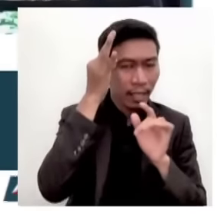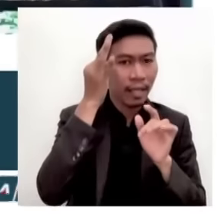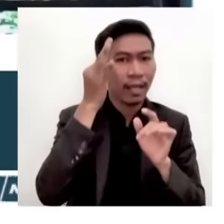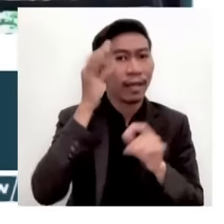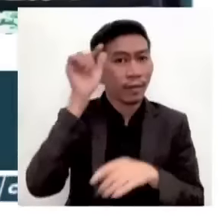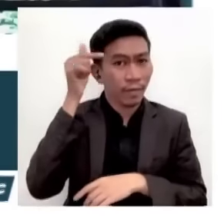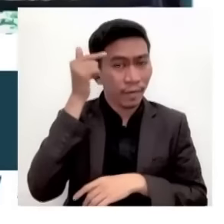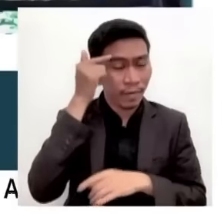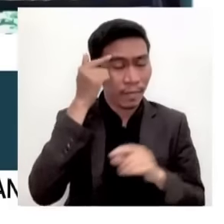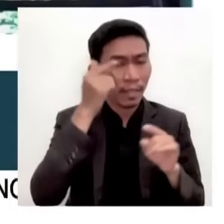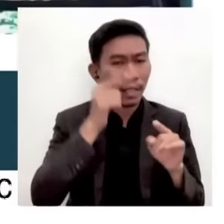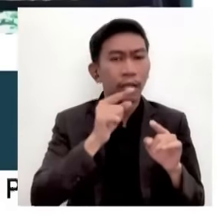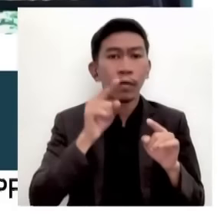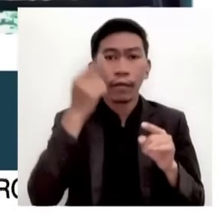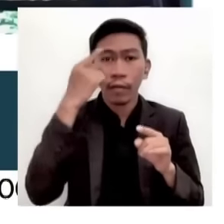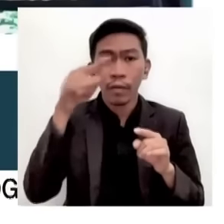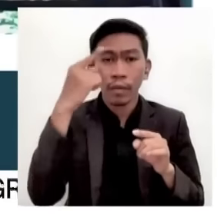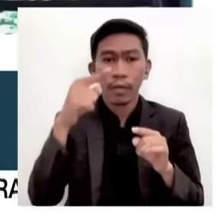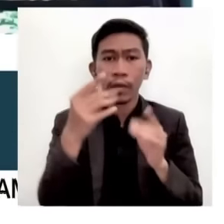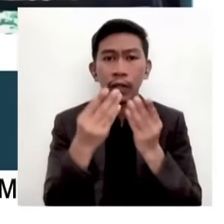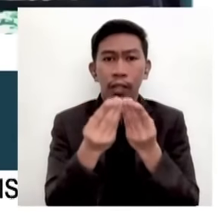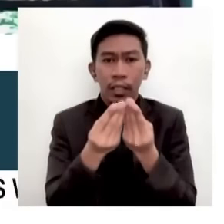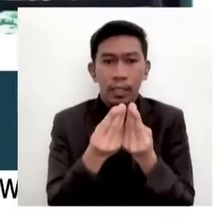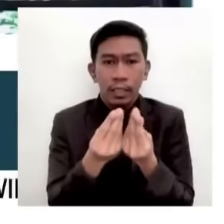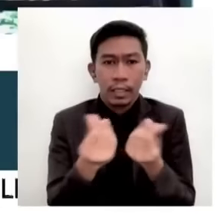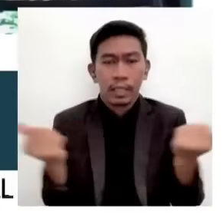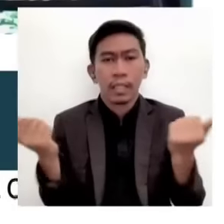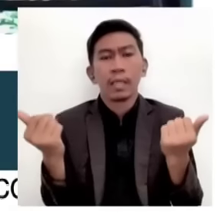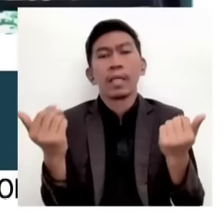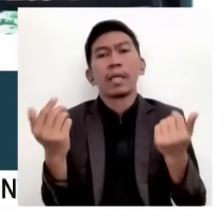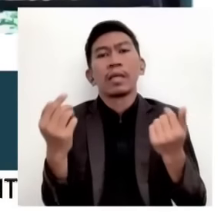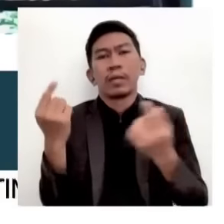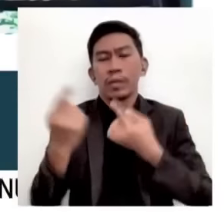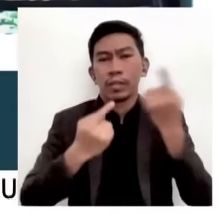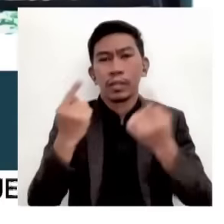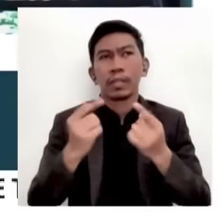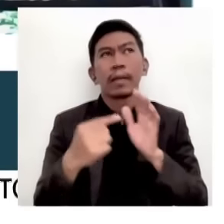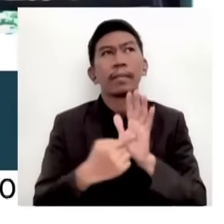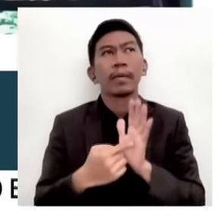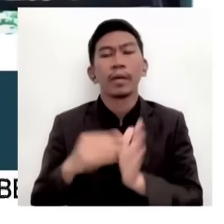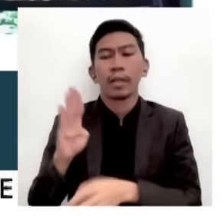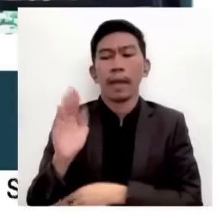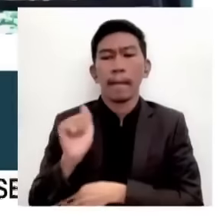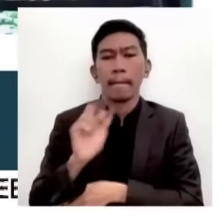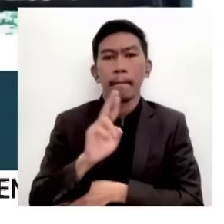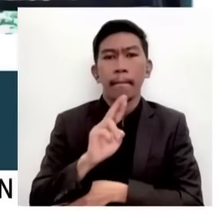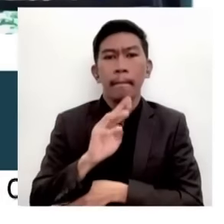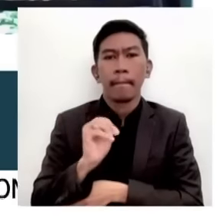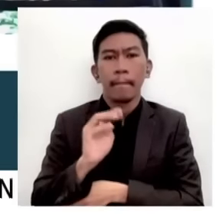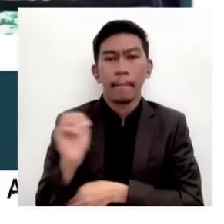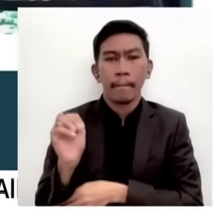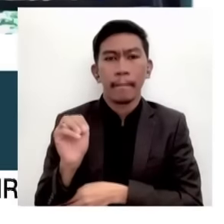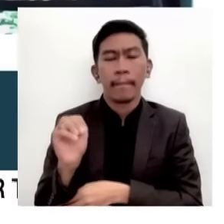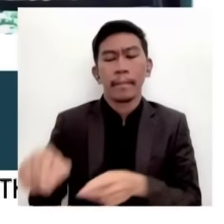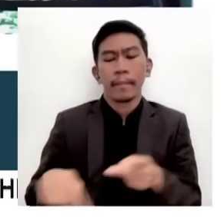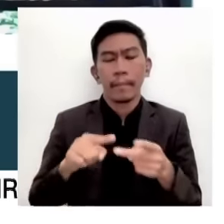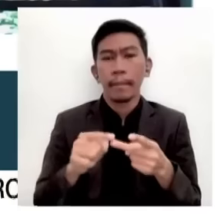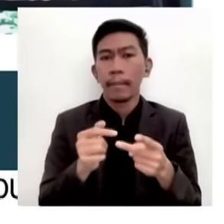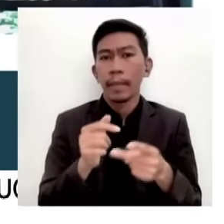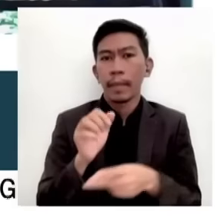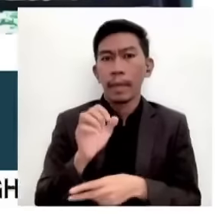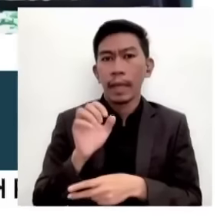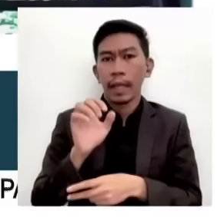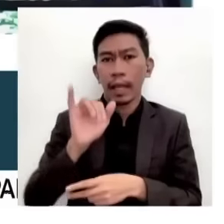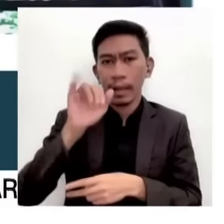address yung concerns ng like sa BARM, yung mga ibang ethnic groups, no?